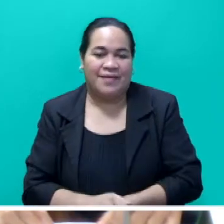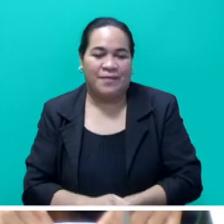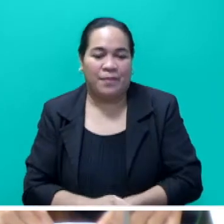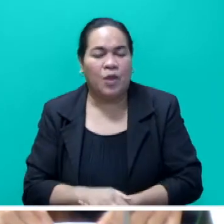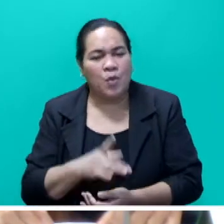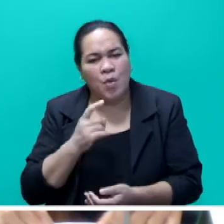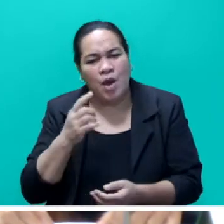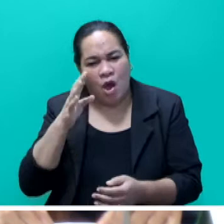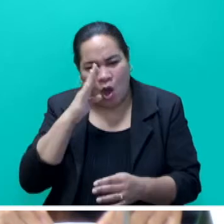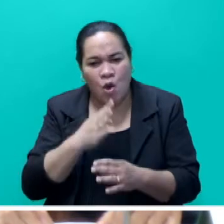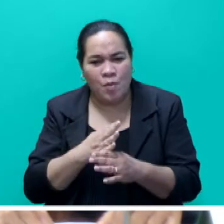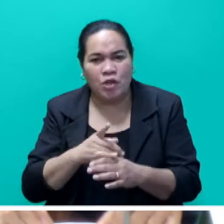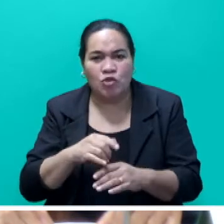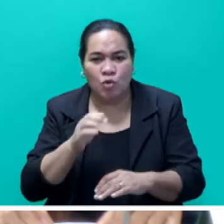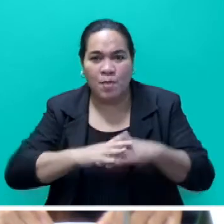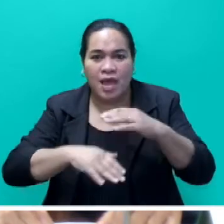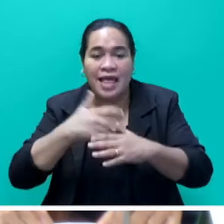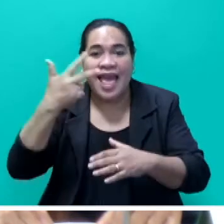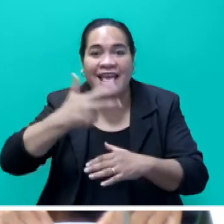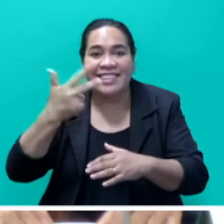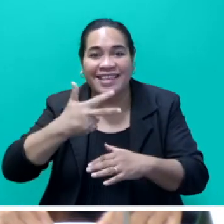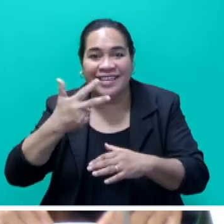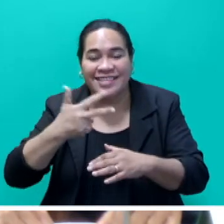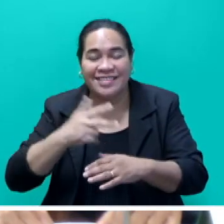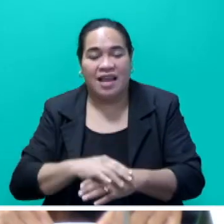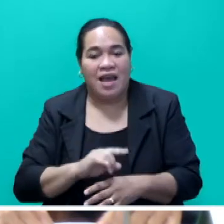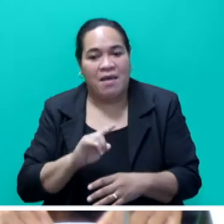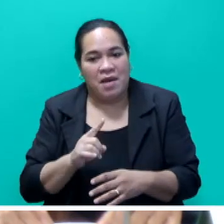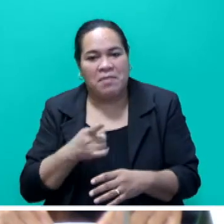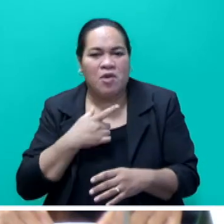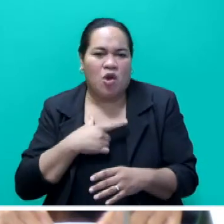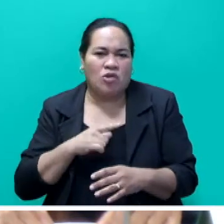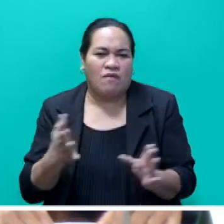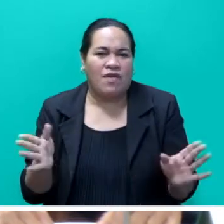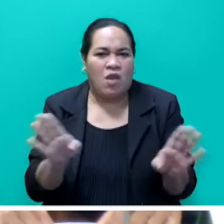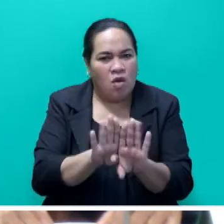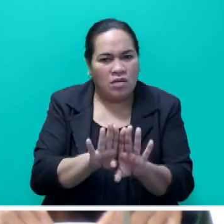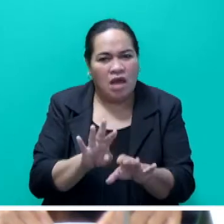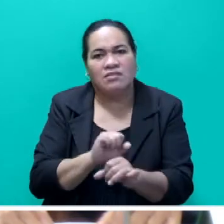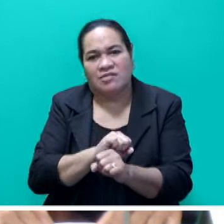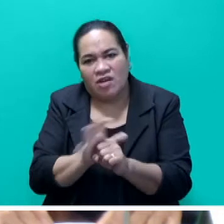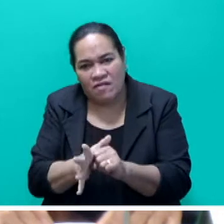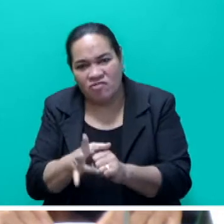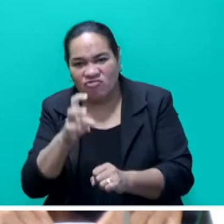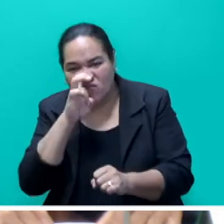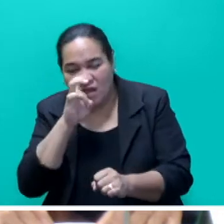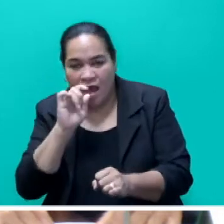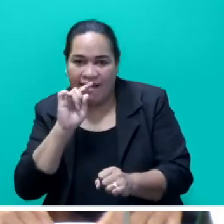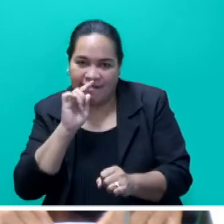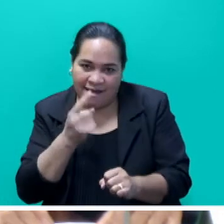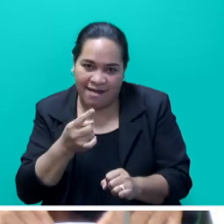at about 18 nature-based seawall, but with the lockdowns and COVID restrictions, we